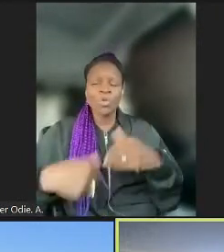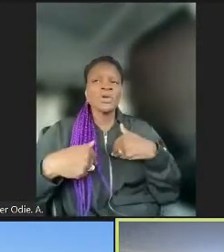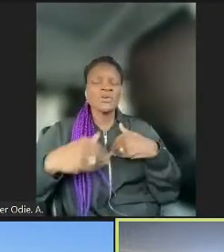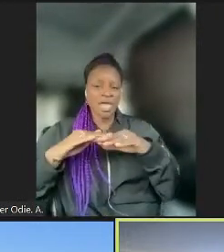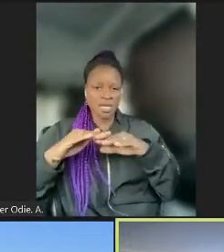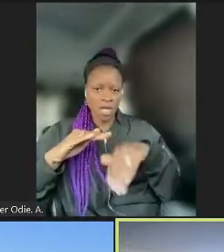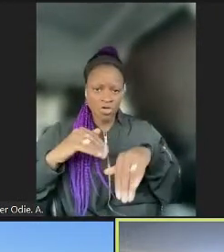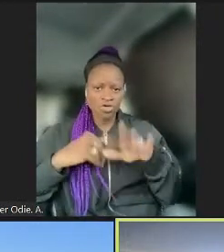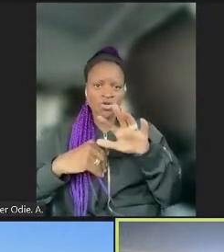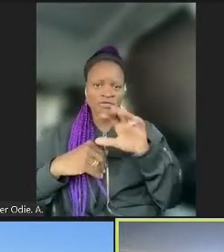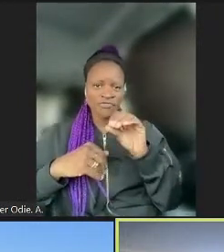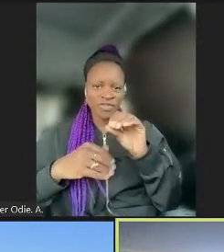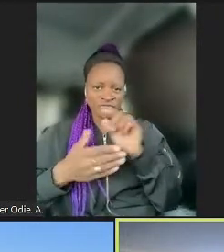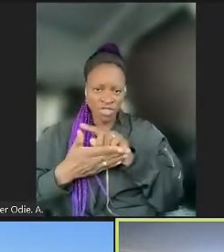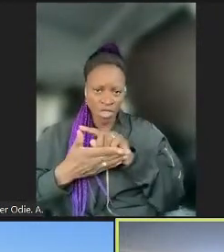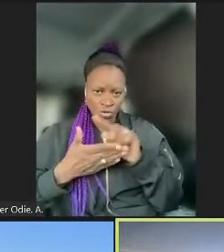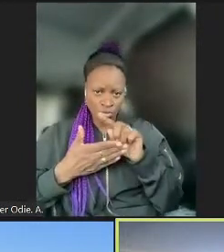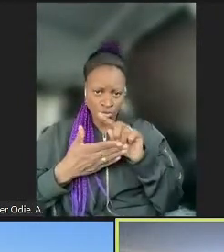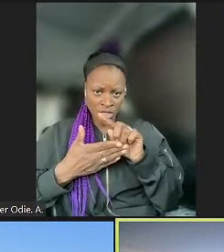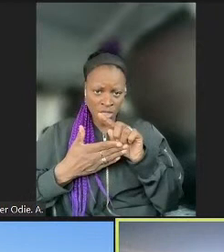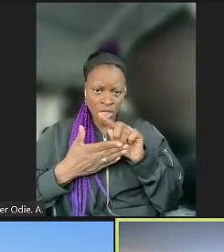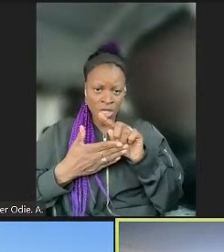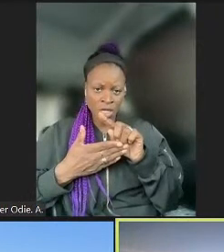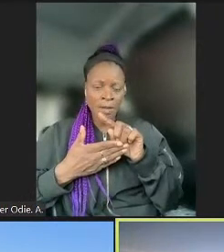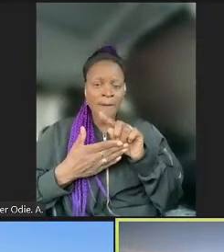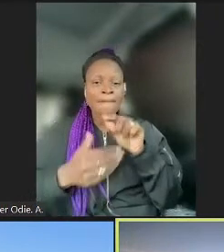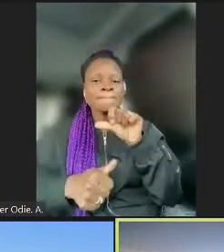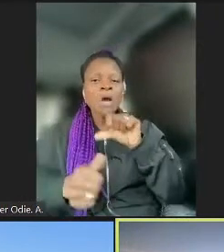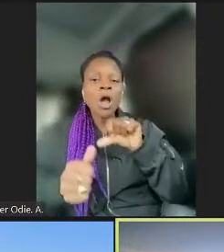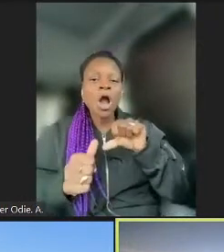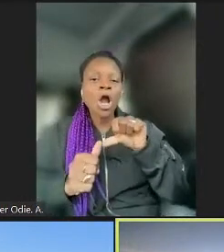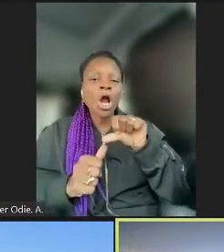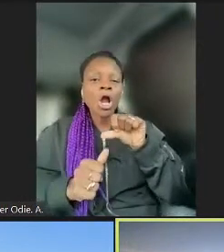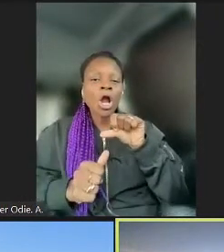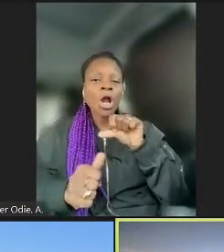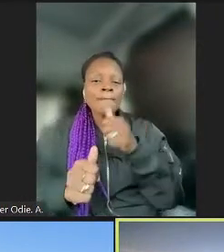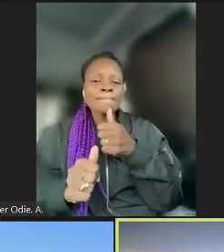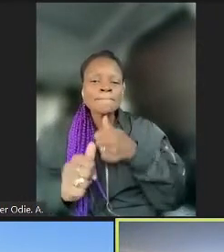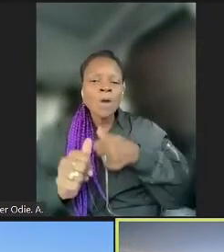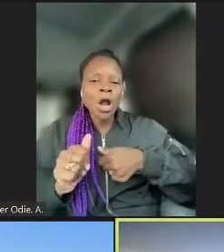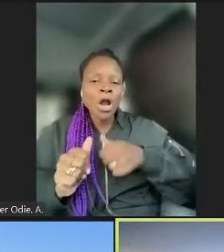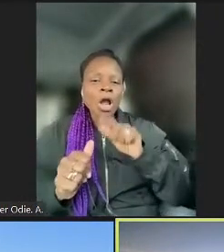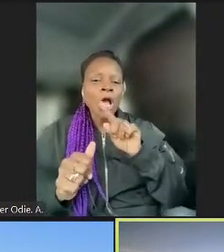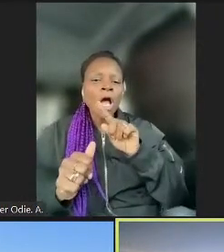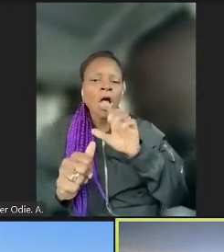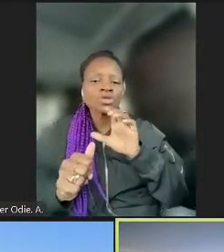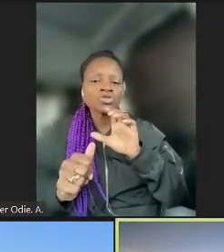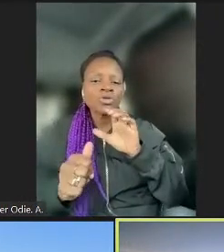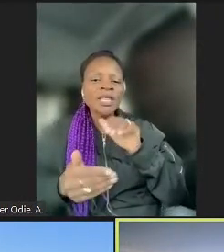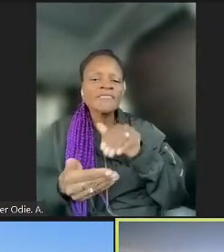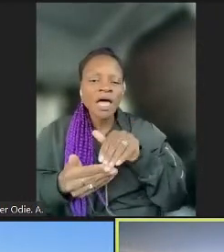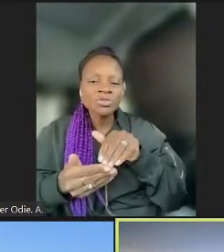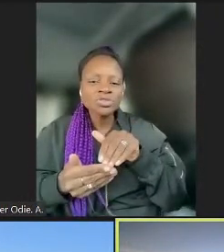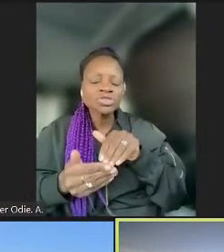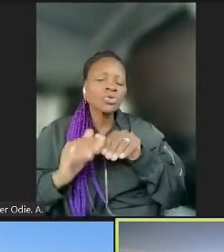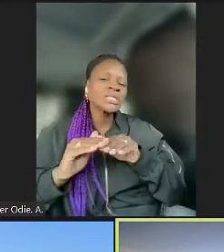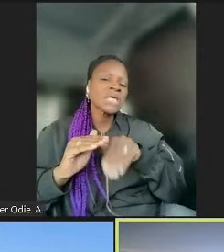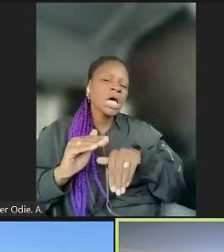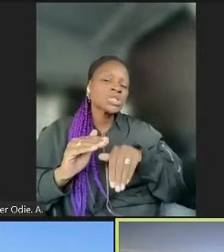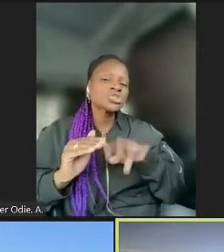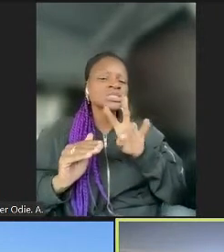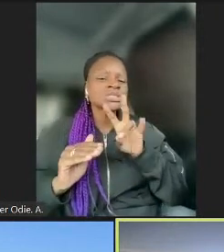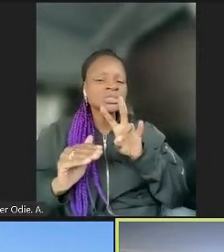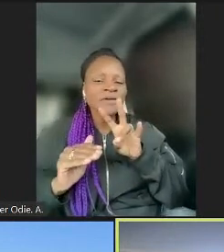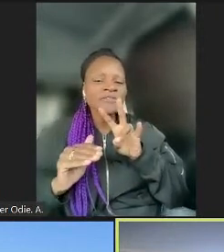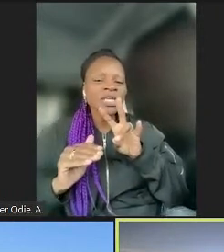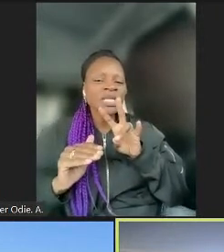per week per 100,000. And that kind of translates into under seven cases per day per 100,000